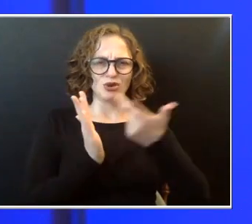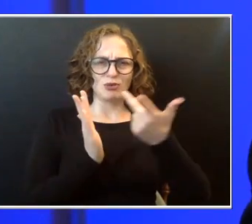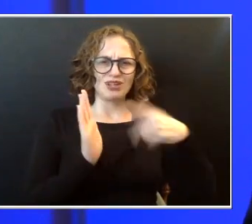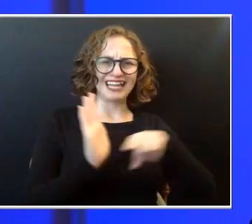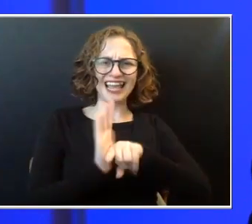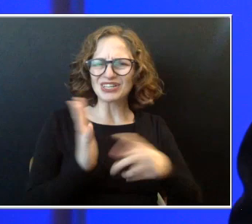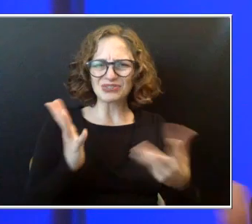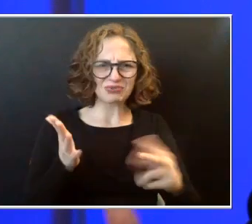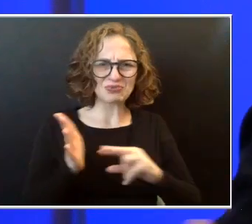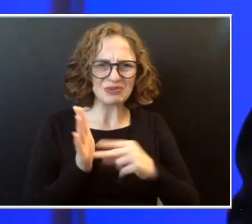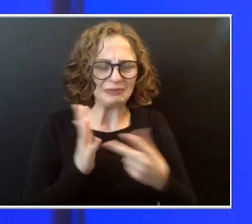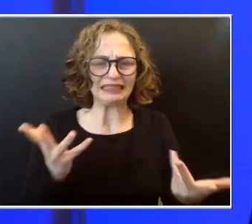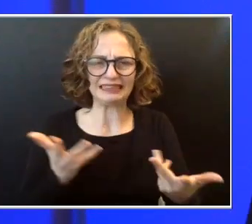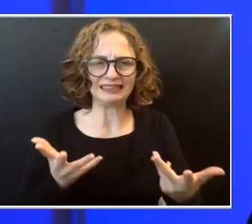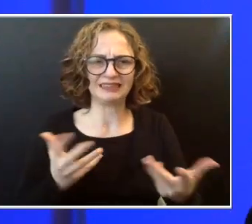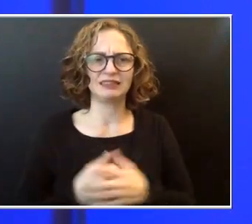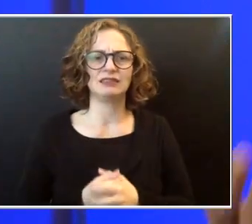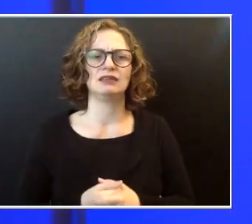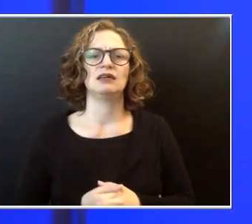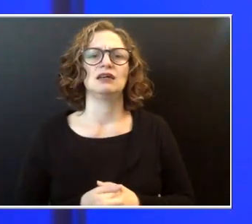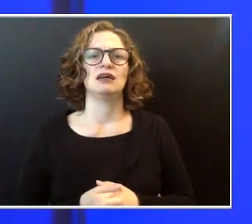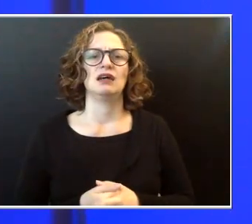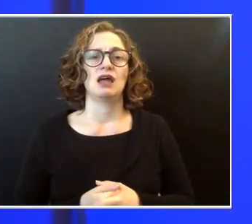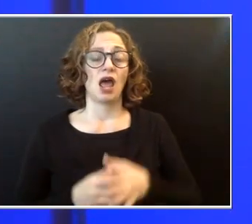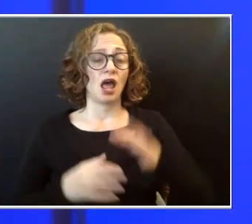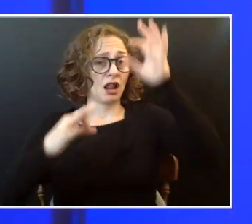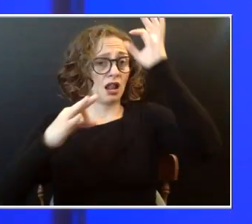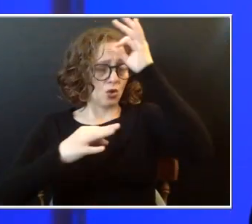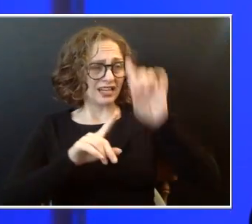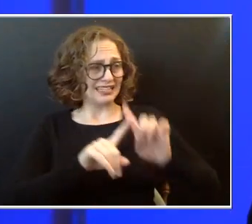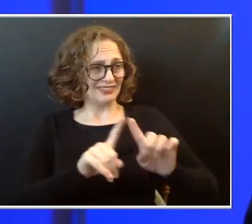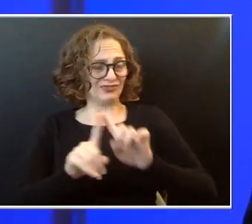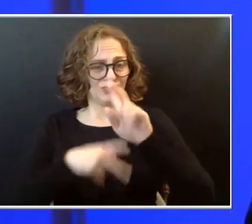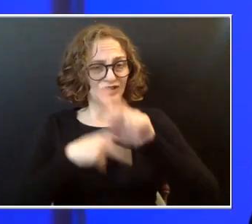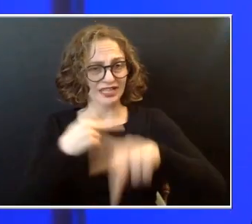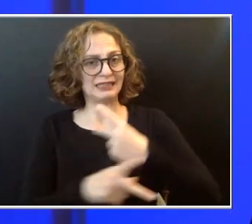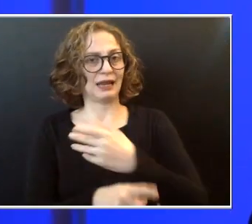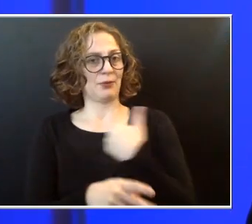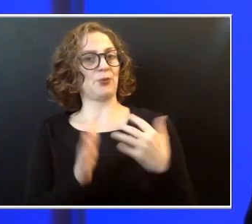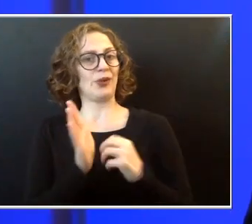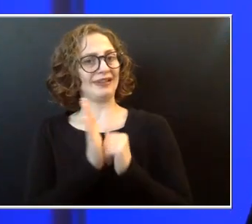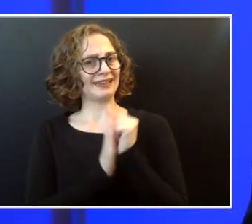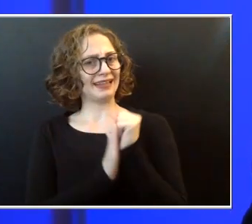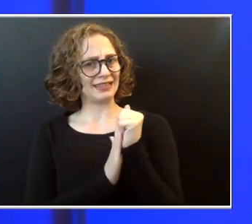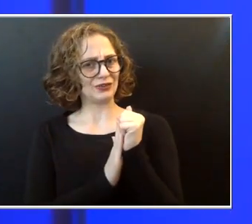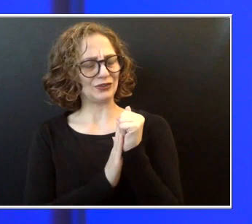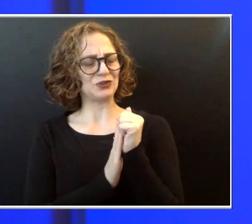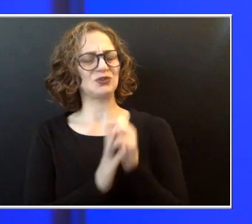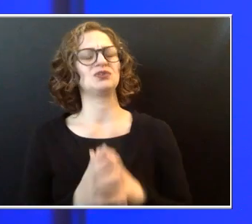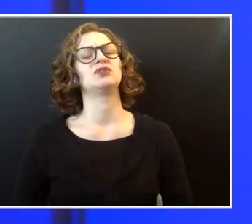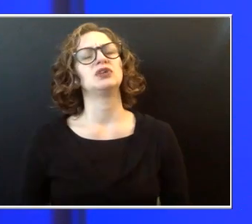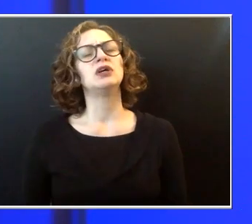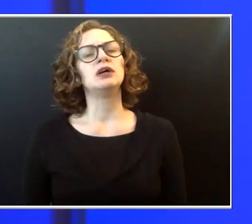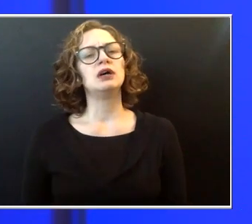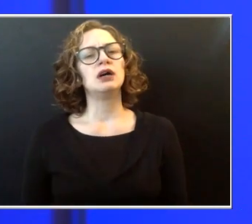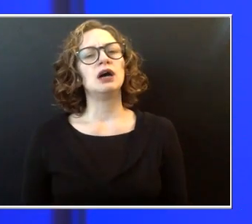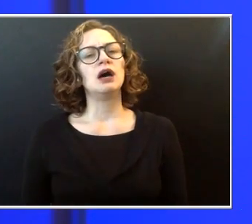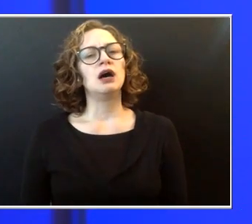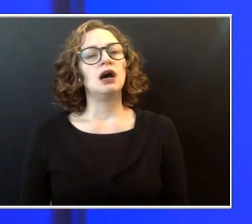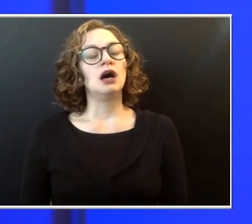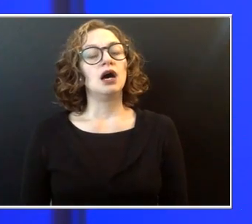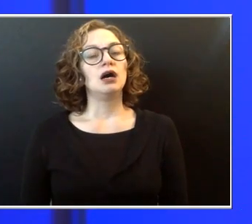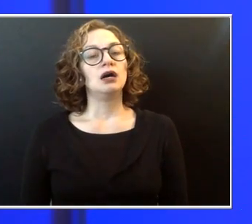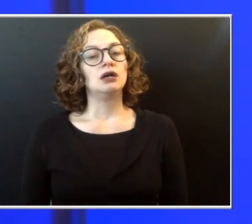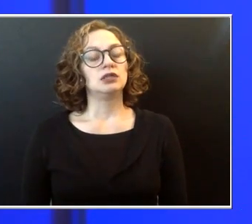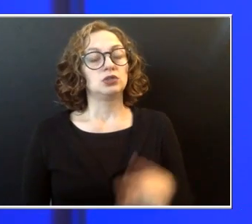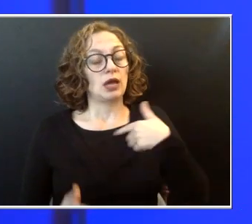idea that there were any type of different cancers for breast cancers. And so I learned a lot of things, but